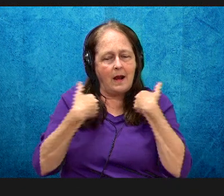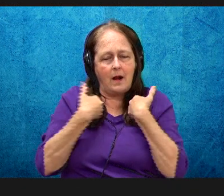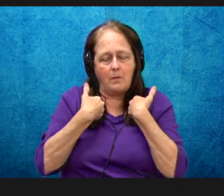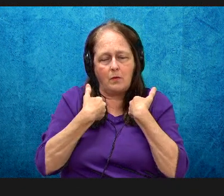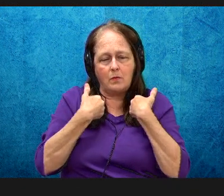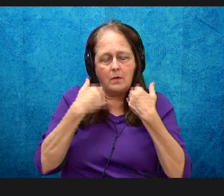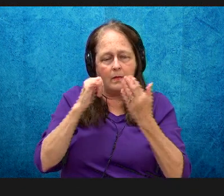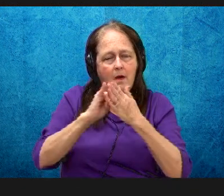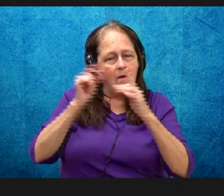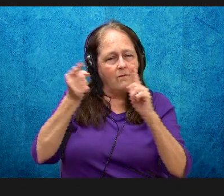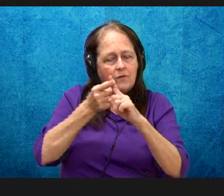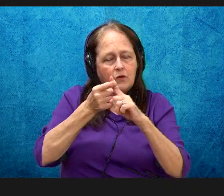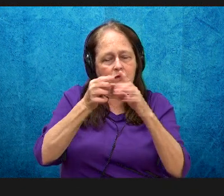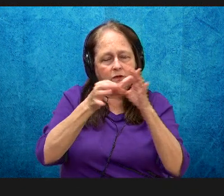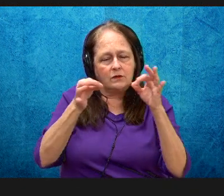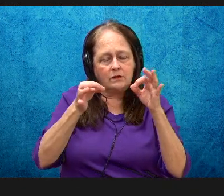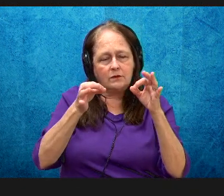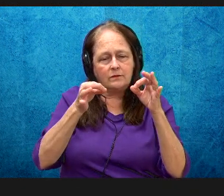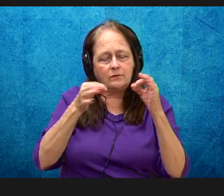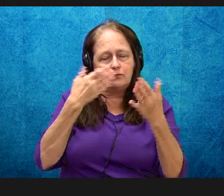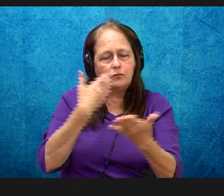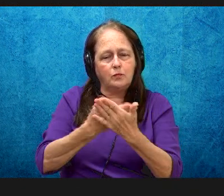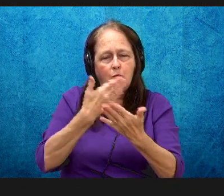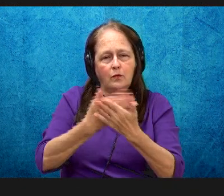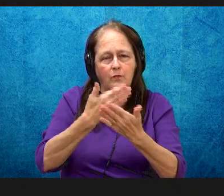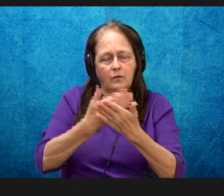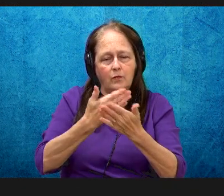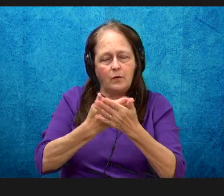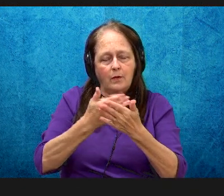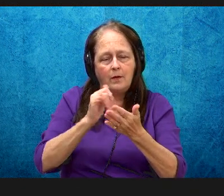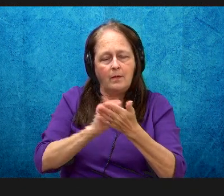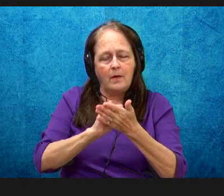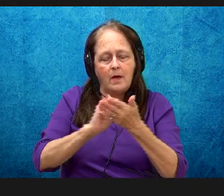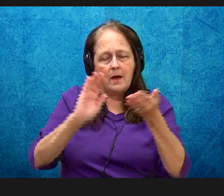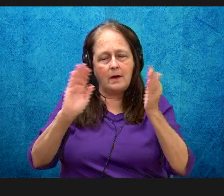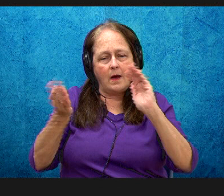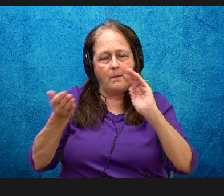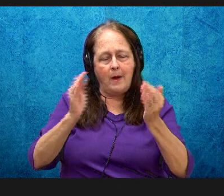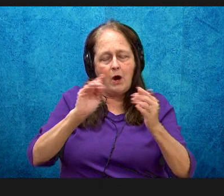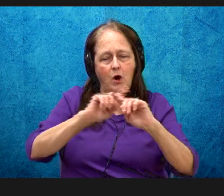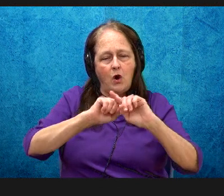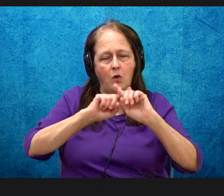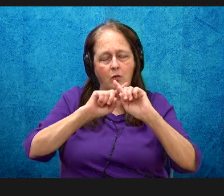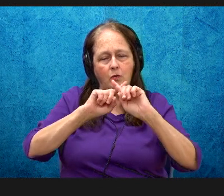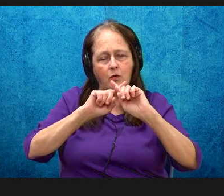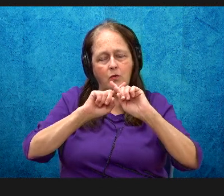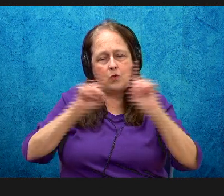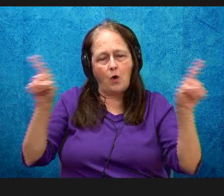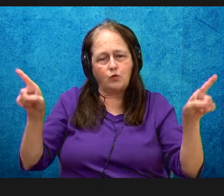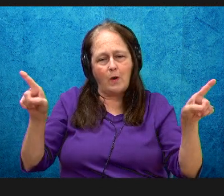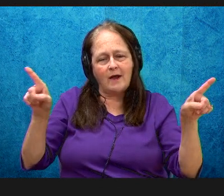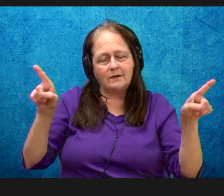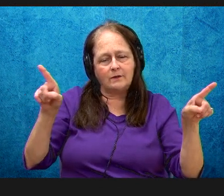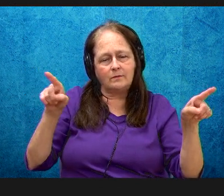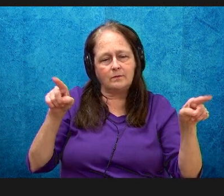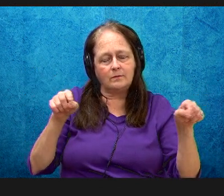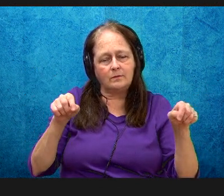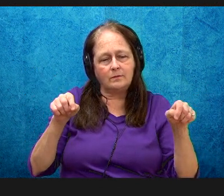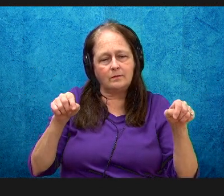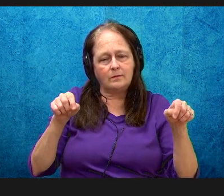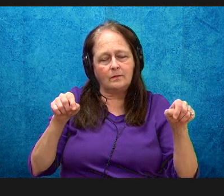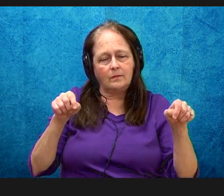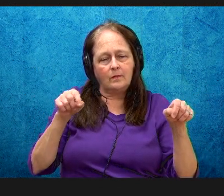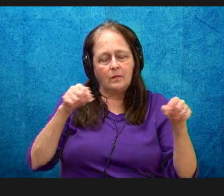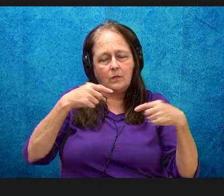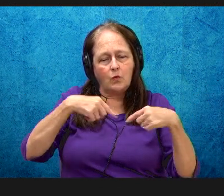very first sentence verifies that the author is comparing and contrasting. Very good. Now,